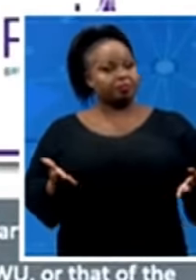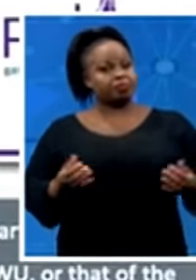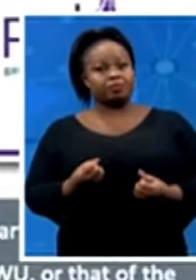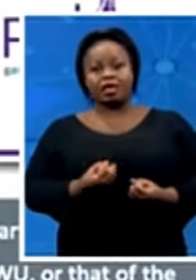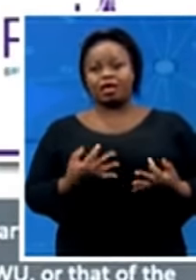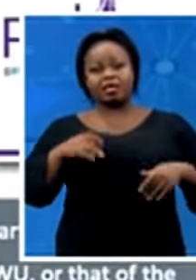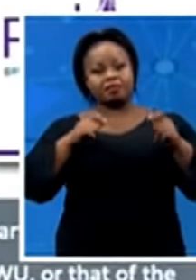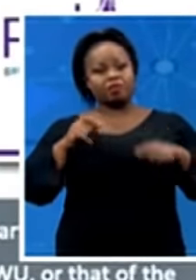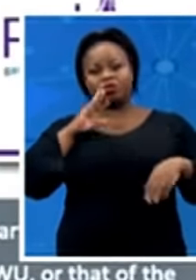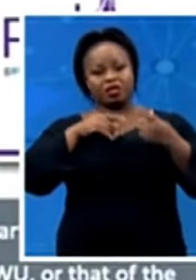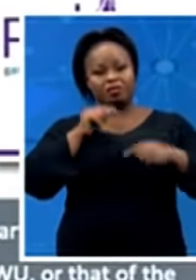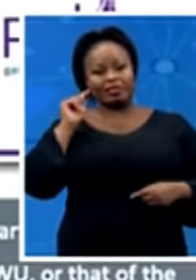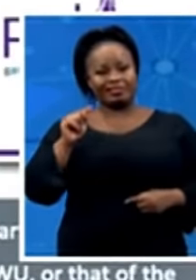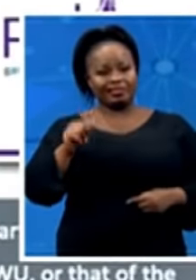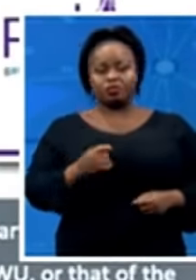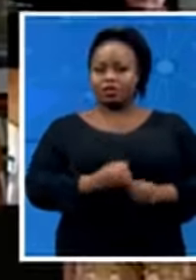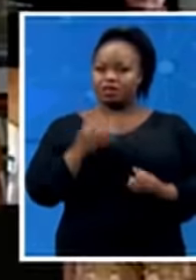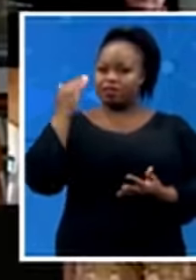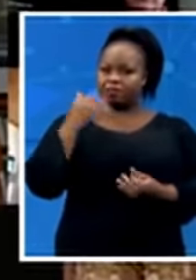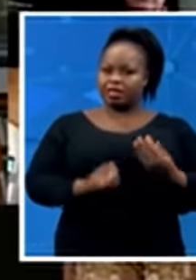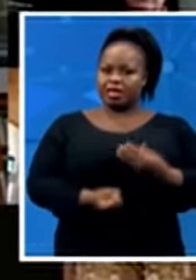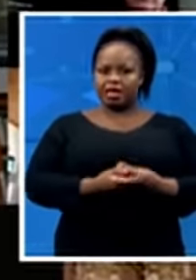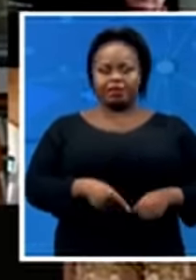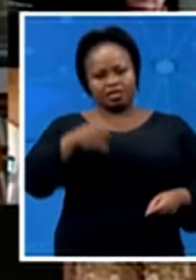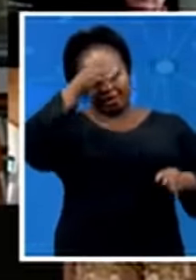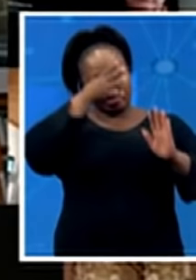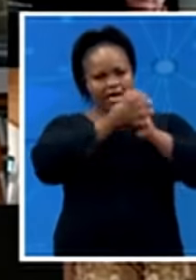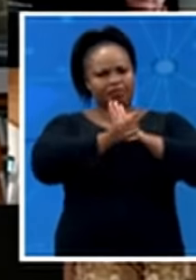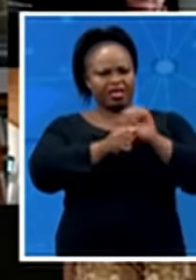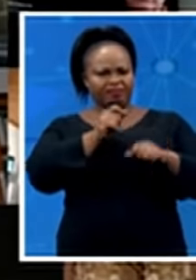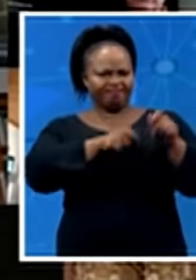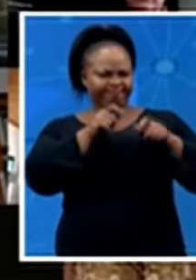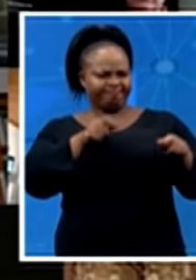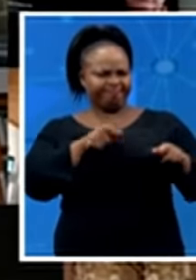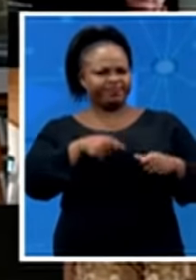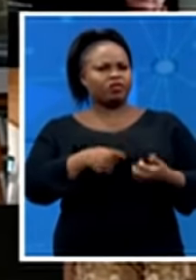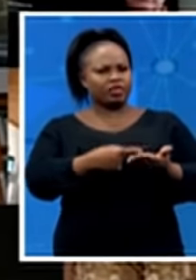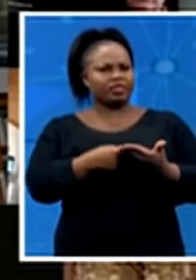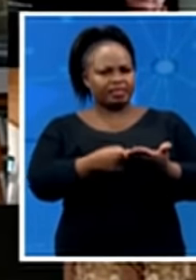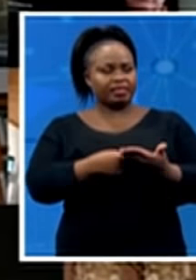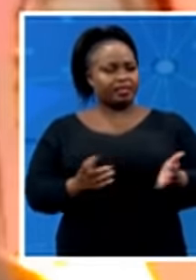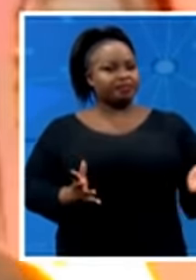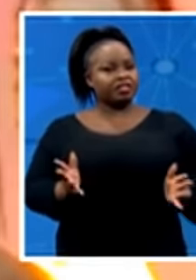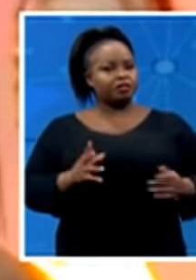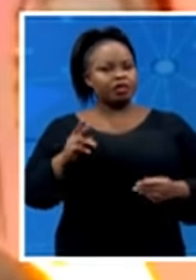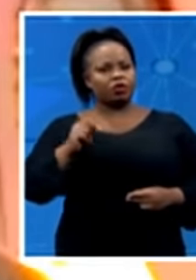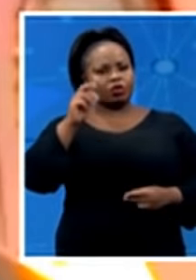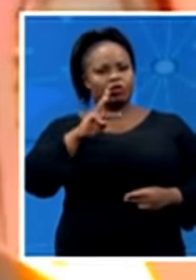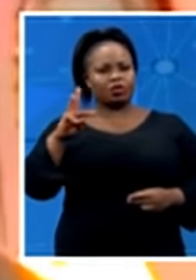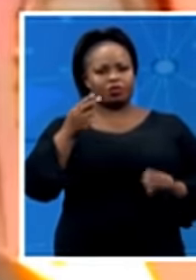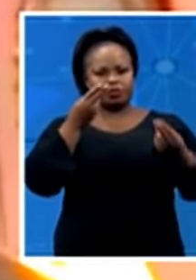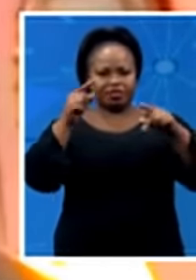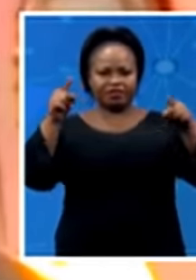of experts gave their views on the matter during a discussion facilitated by the Northwest University's Business School. It